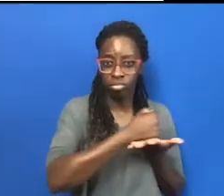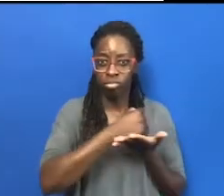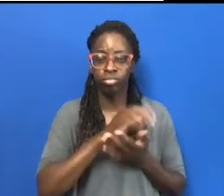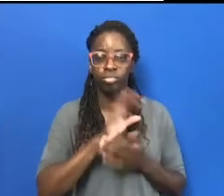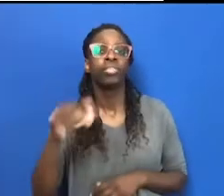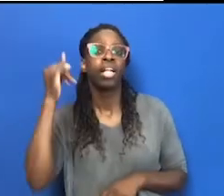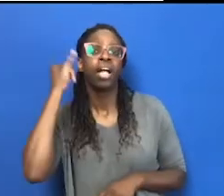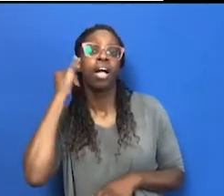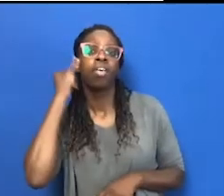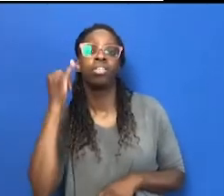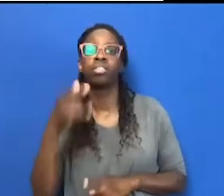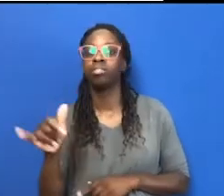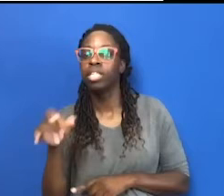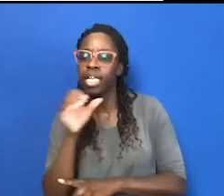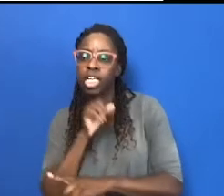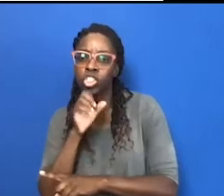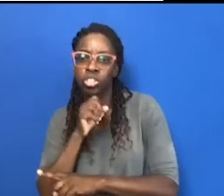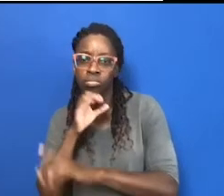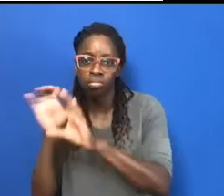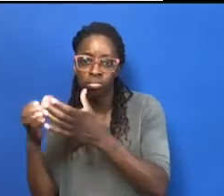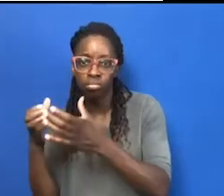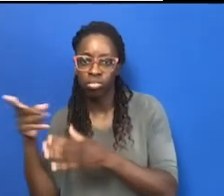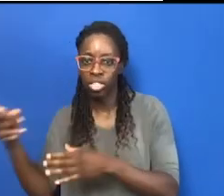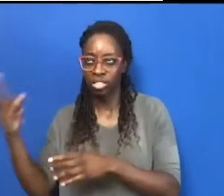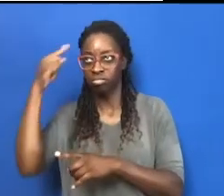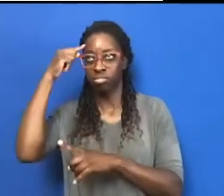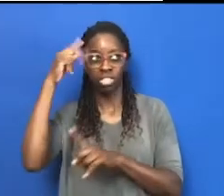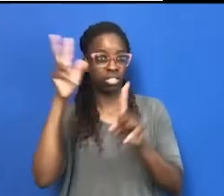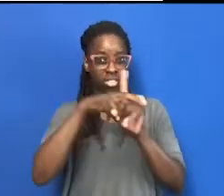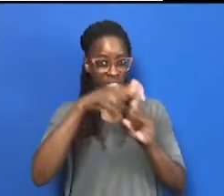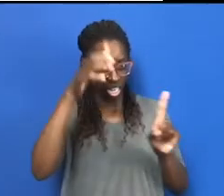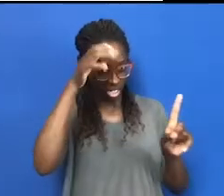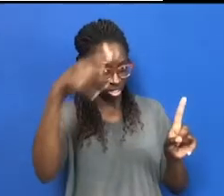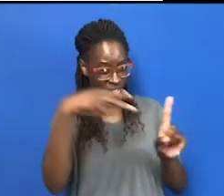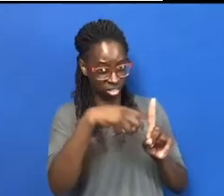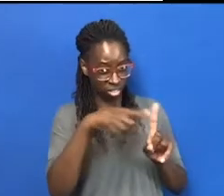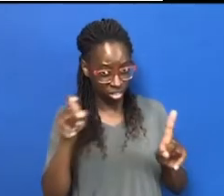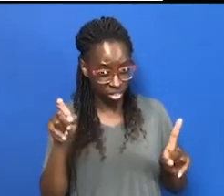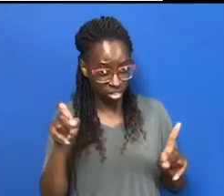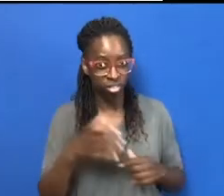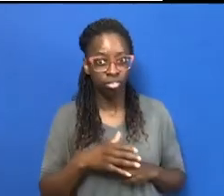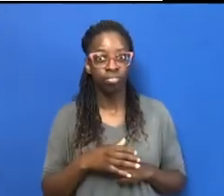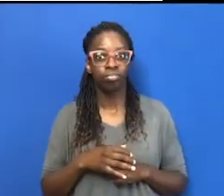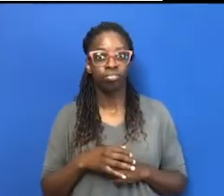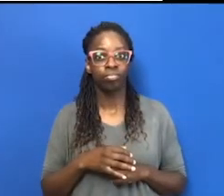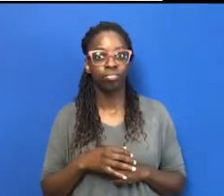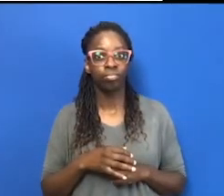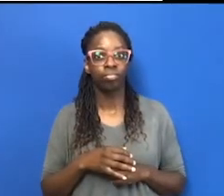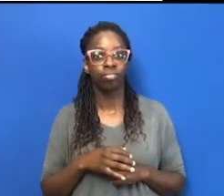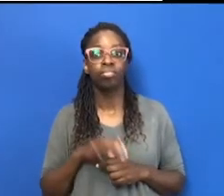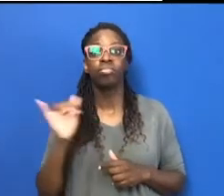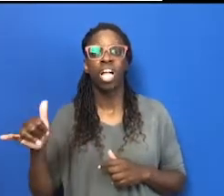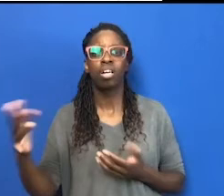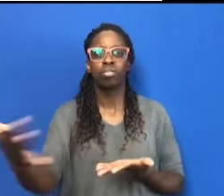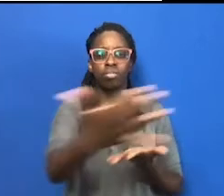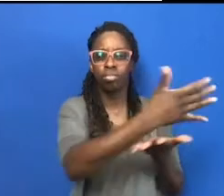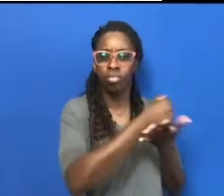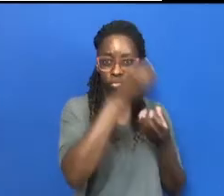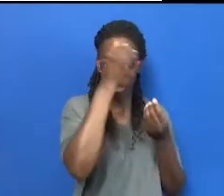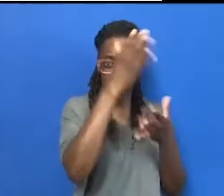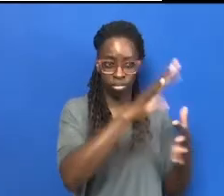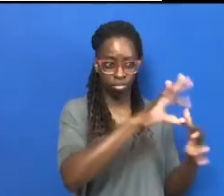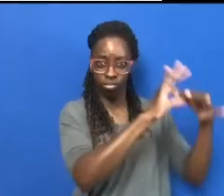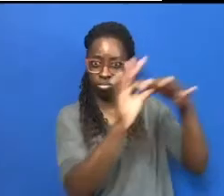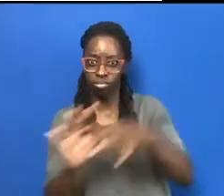duration of all of the items that ended up in the 3 buckets. And we gathered sources relevant to each finding. It was